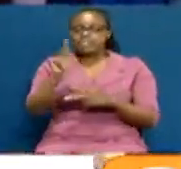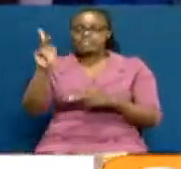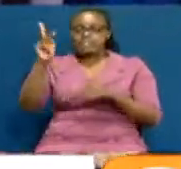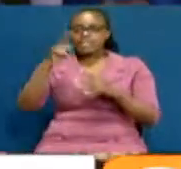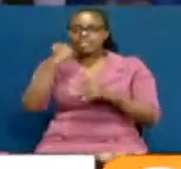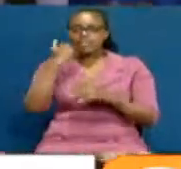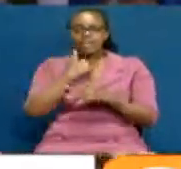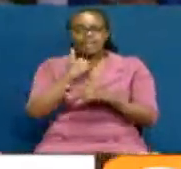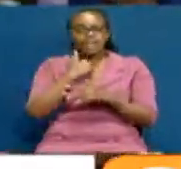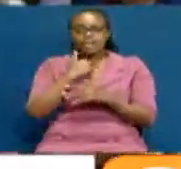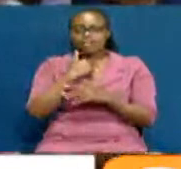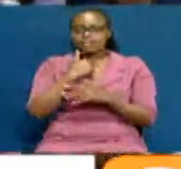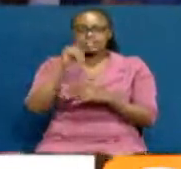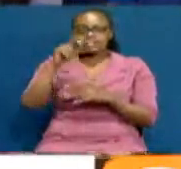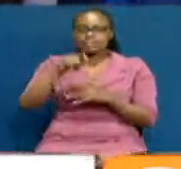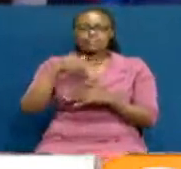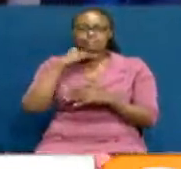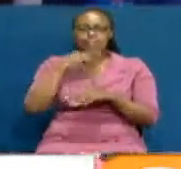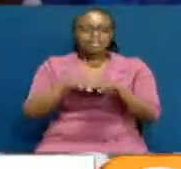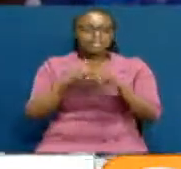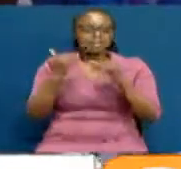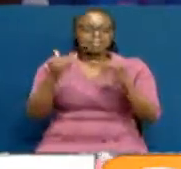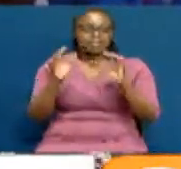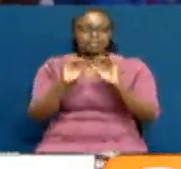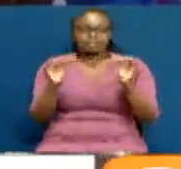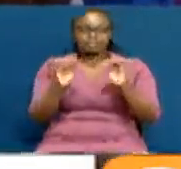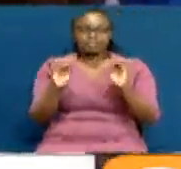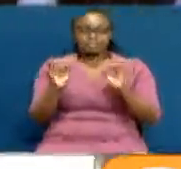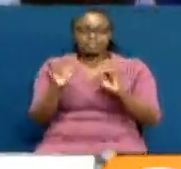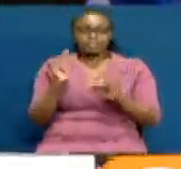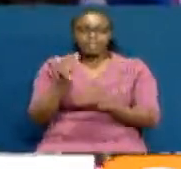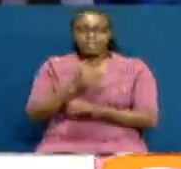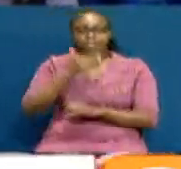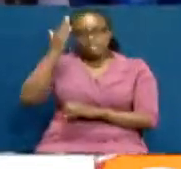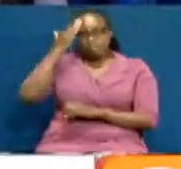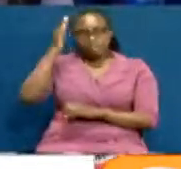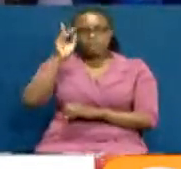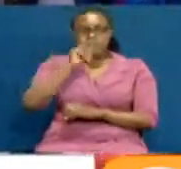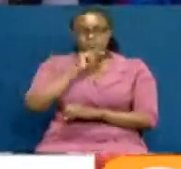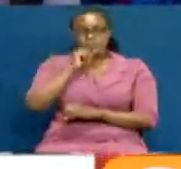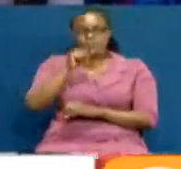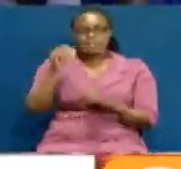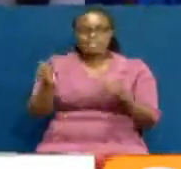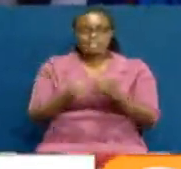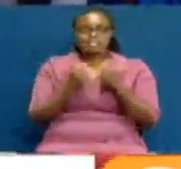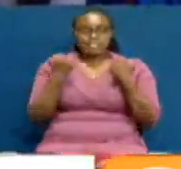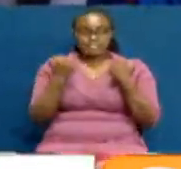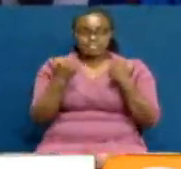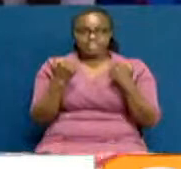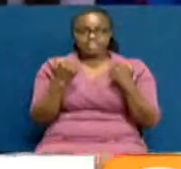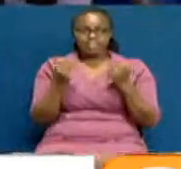ambao hawastahili wakufe wakati huu. Tunajua haya ni ajali.